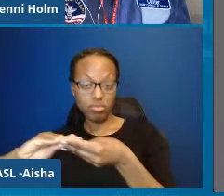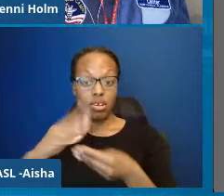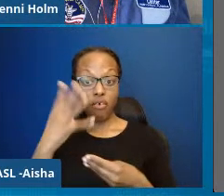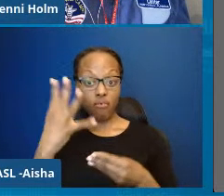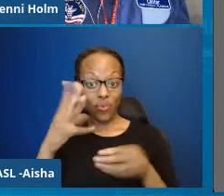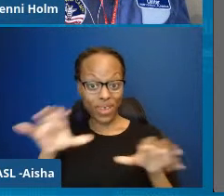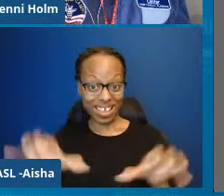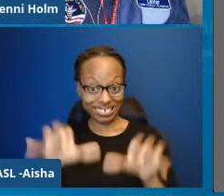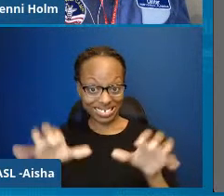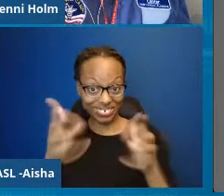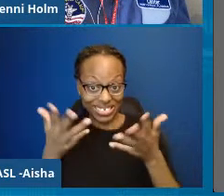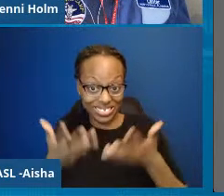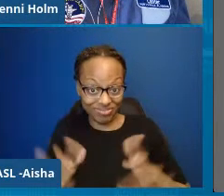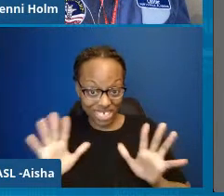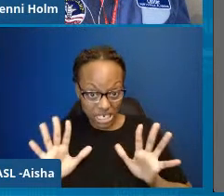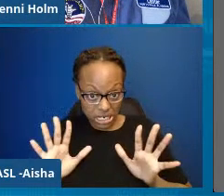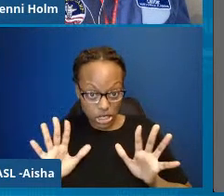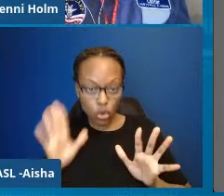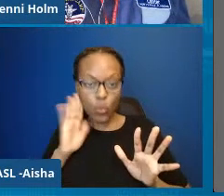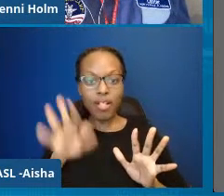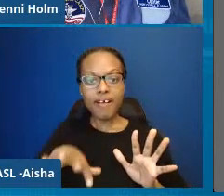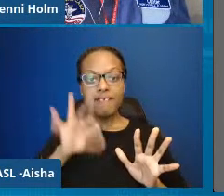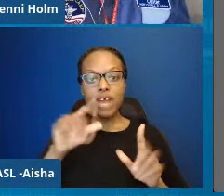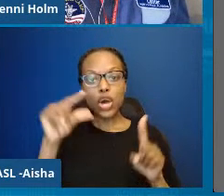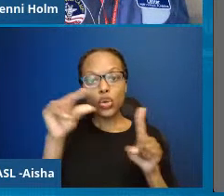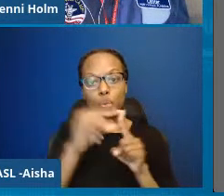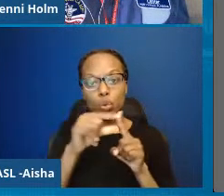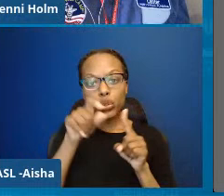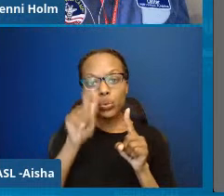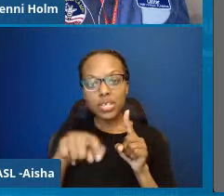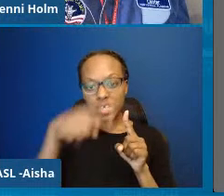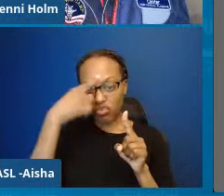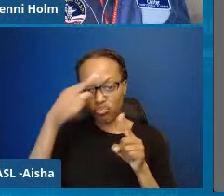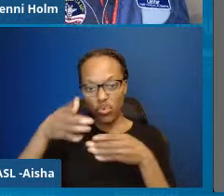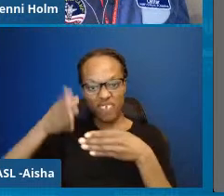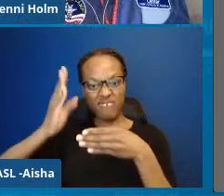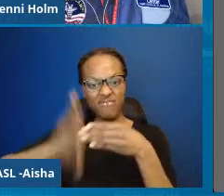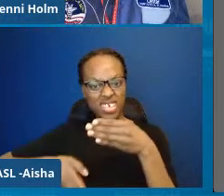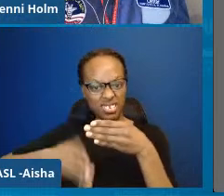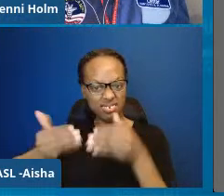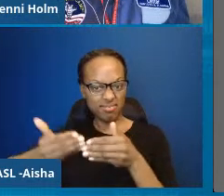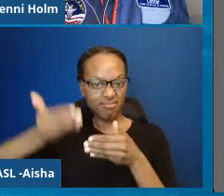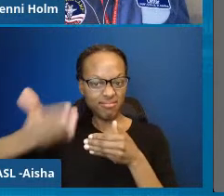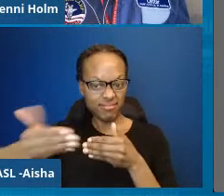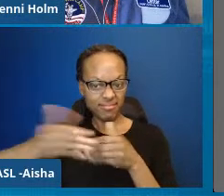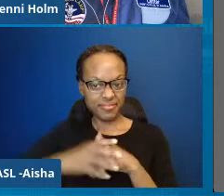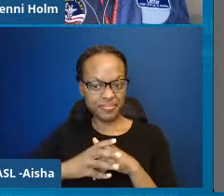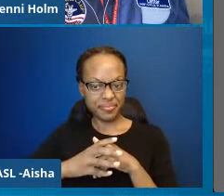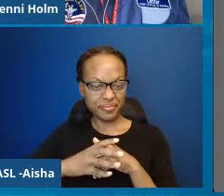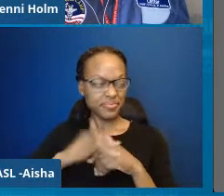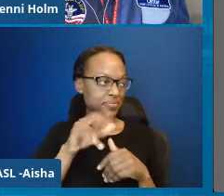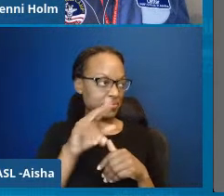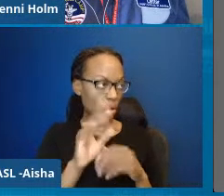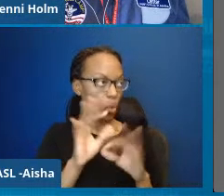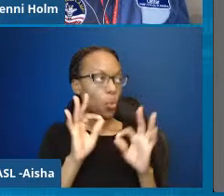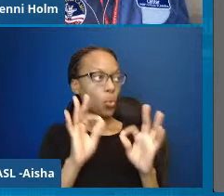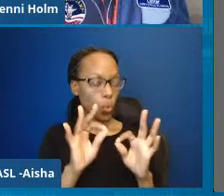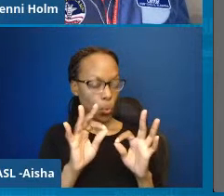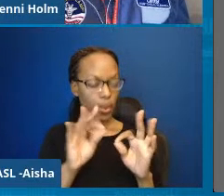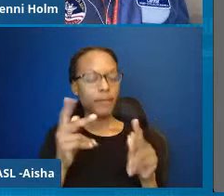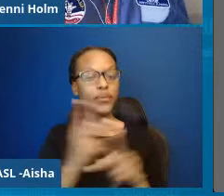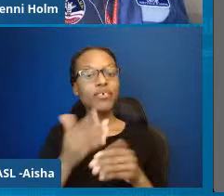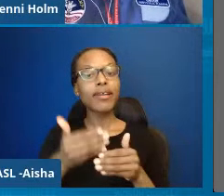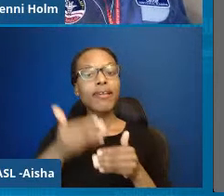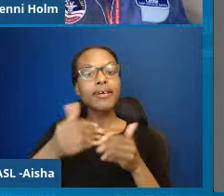you'll have the word you need to complete the directions. All right. So listen, so we have to figure out what page we're going to go to next. All right. This